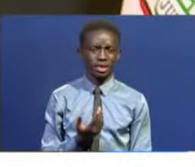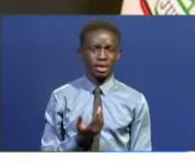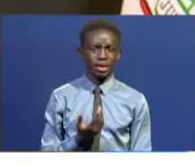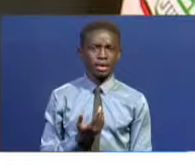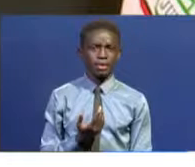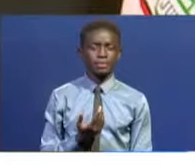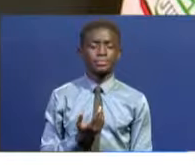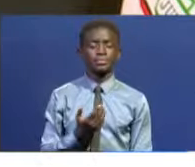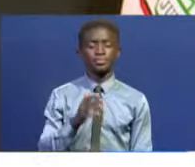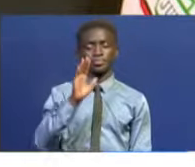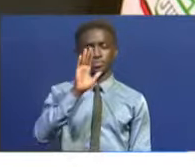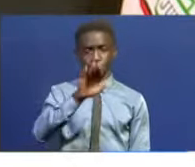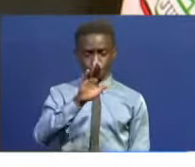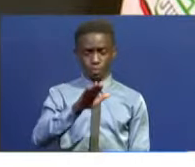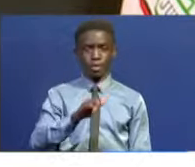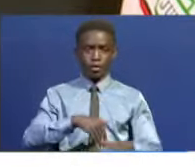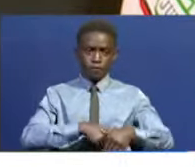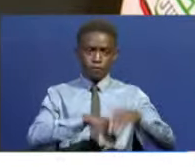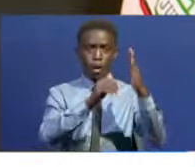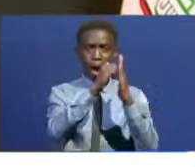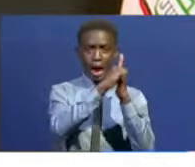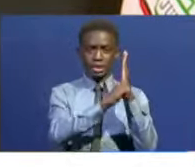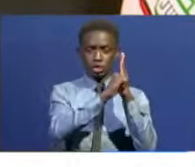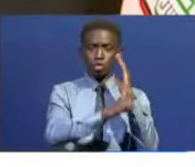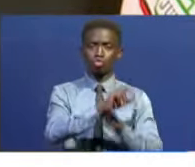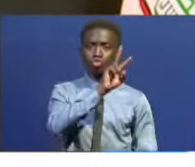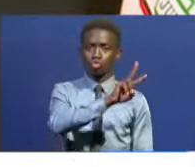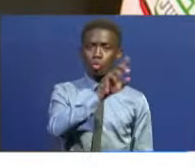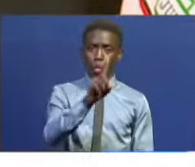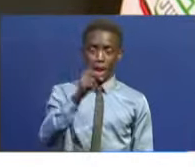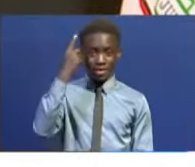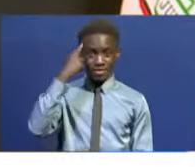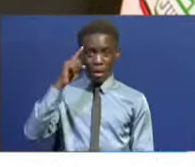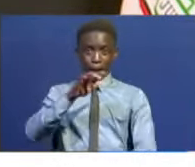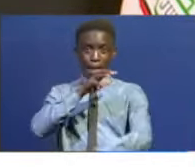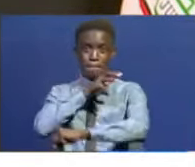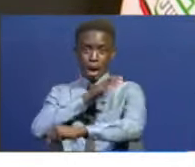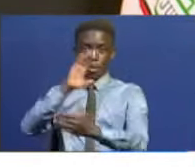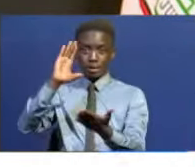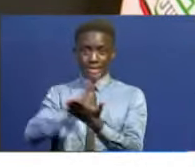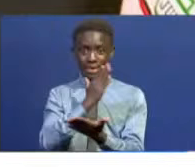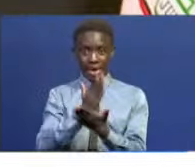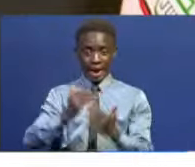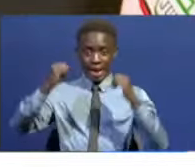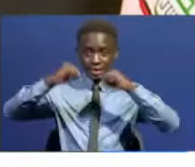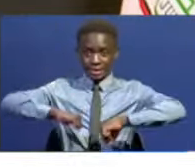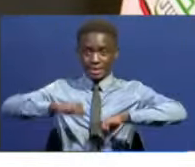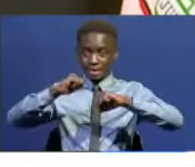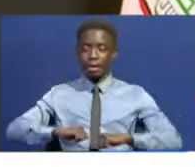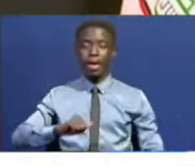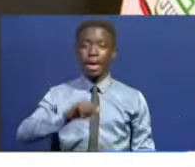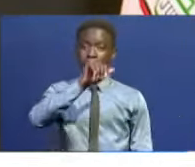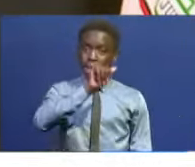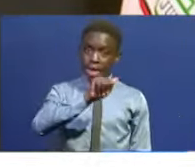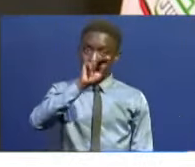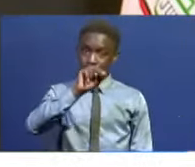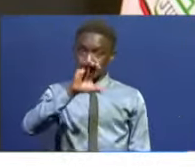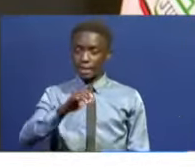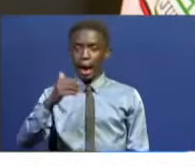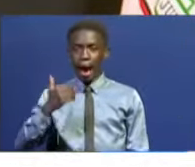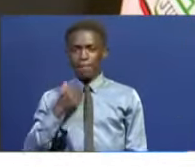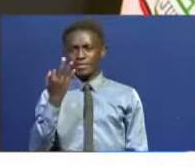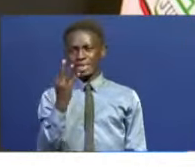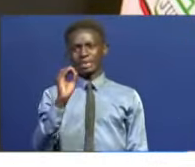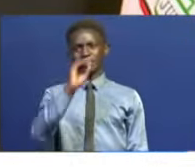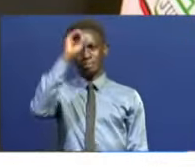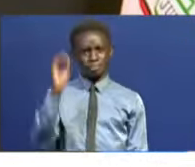In accord with Article 2.1 of the Power Sharing Agreement, ANC and Ford Kenya would have a 30% share of